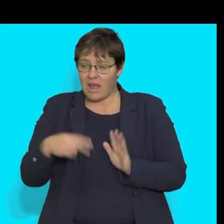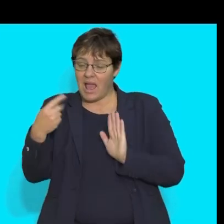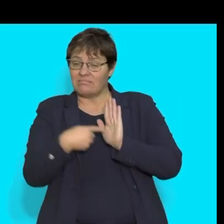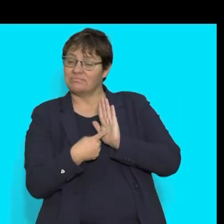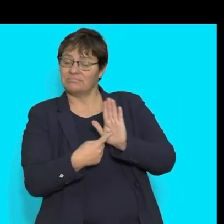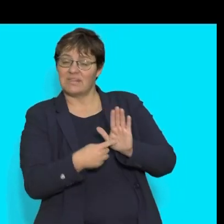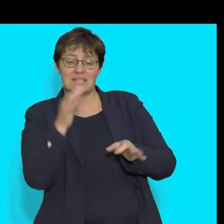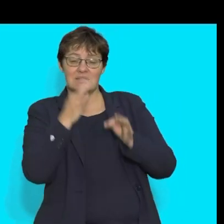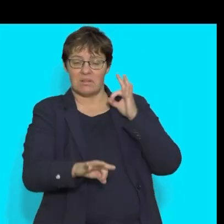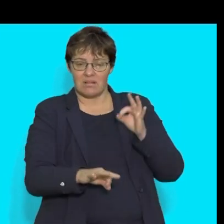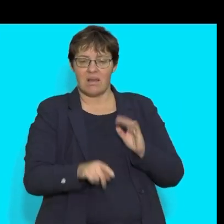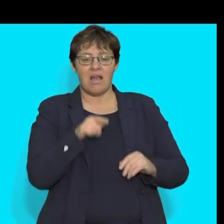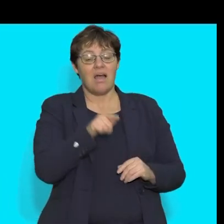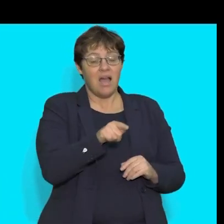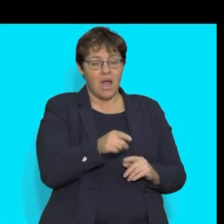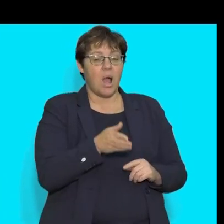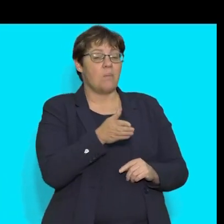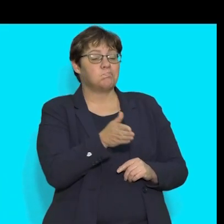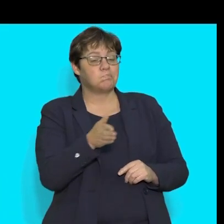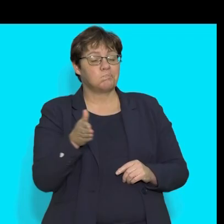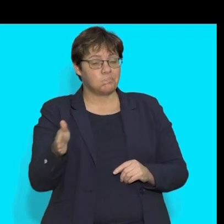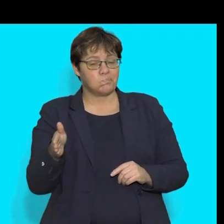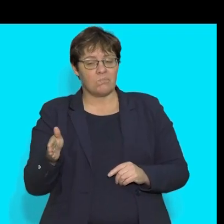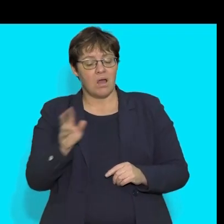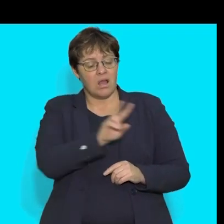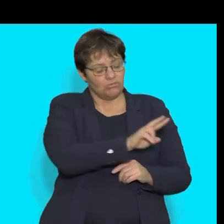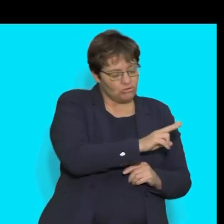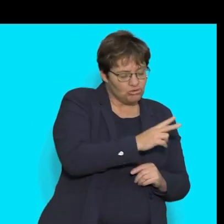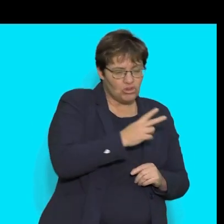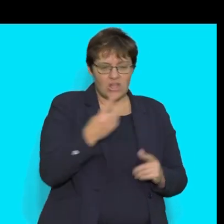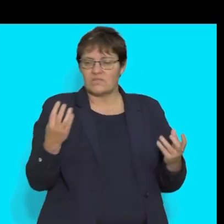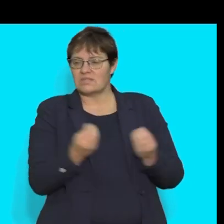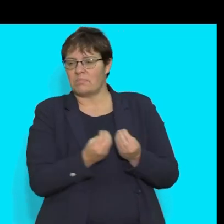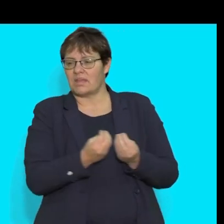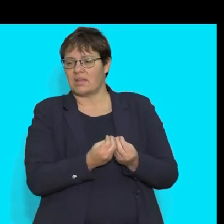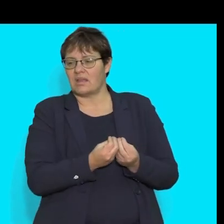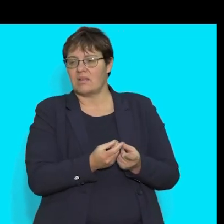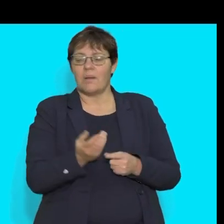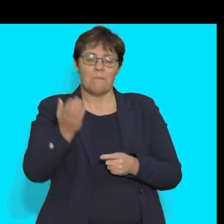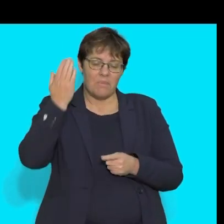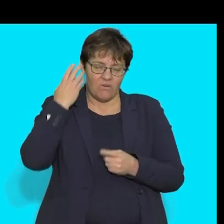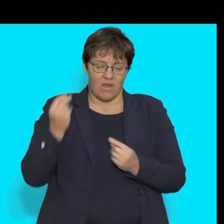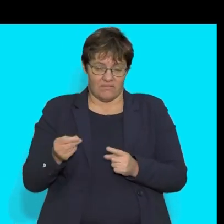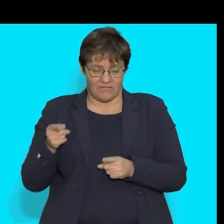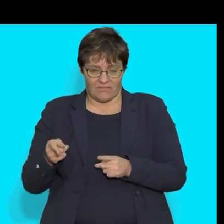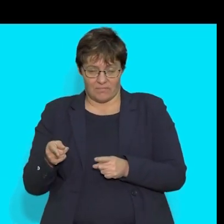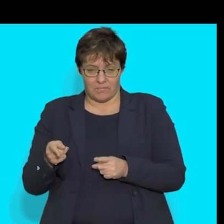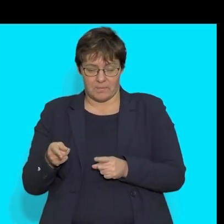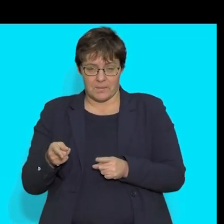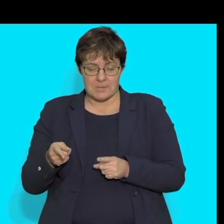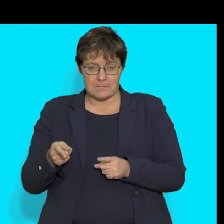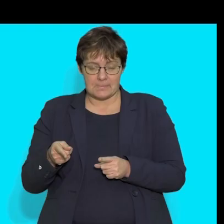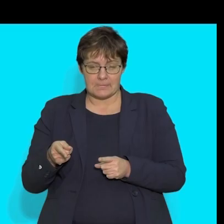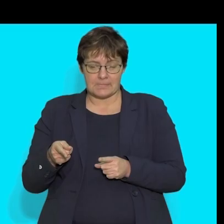that this current species that exists evolved from something that existed in the past. Essentially,